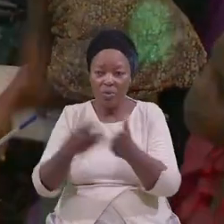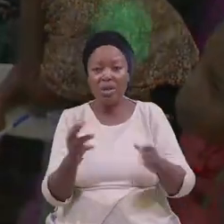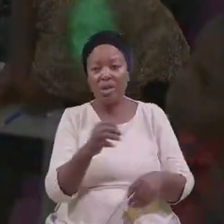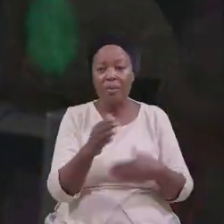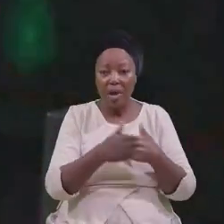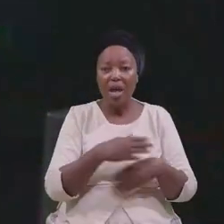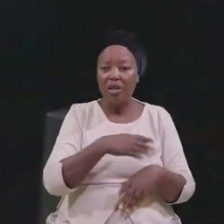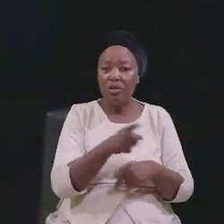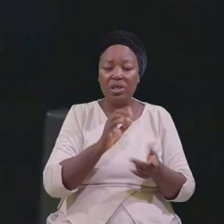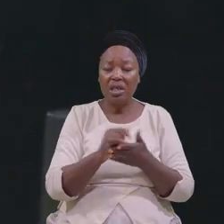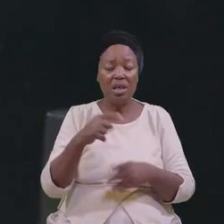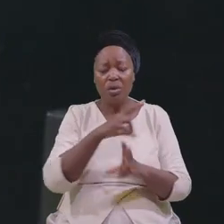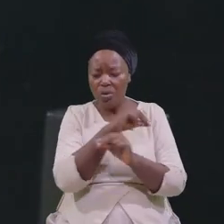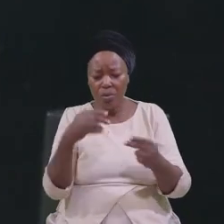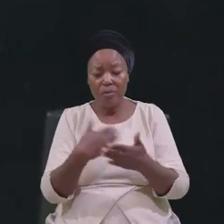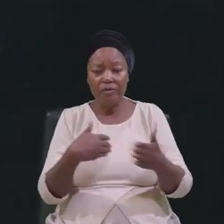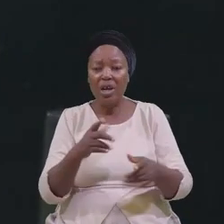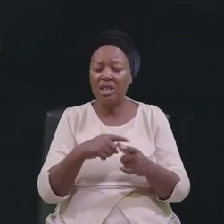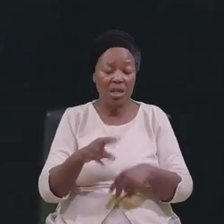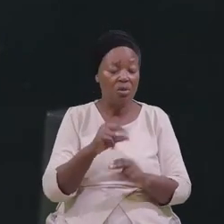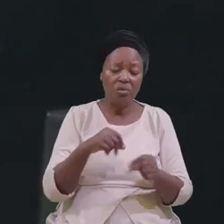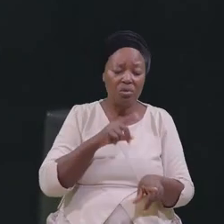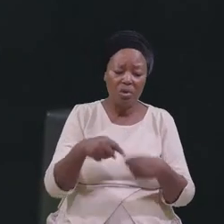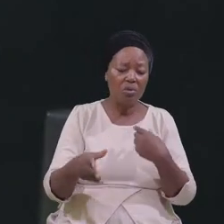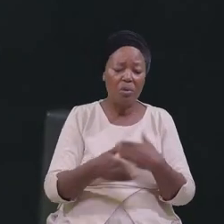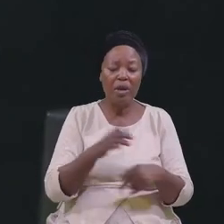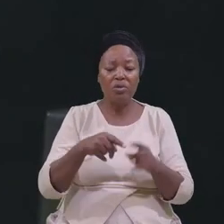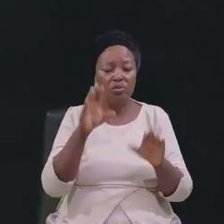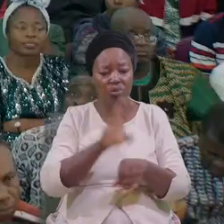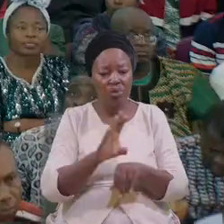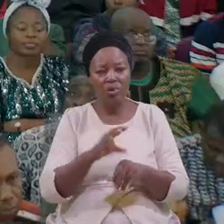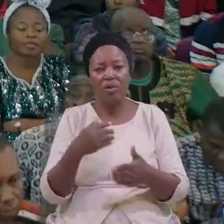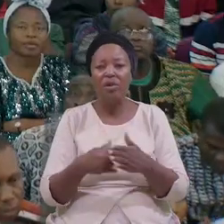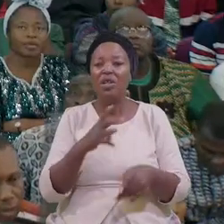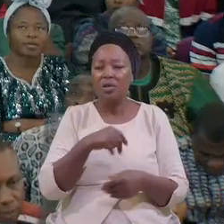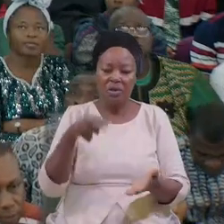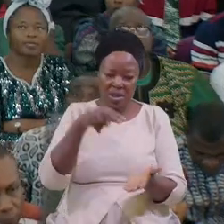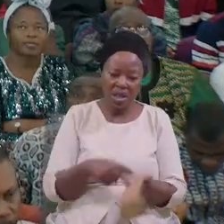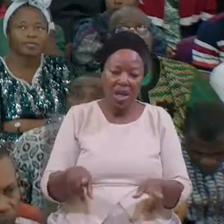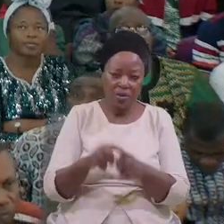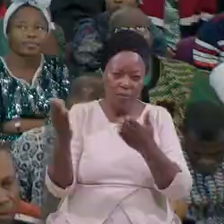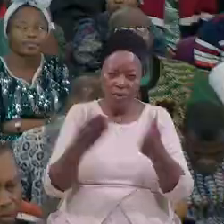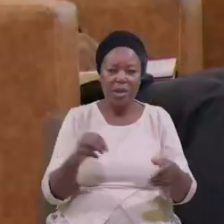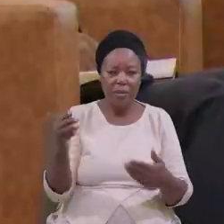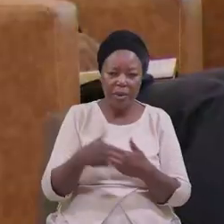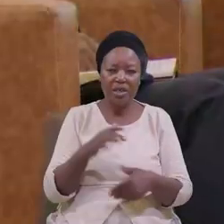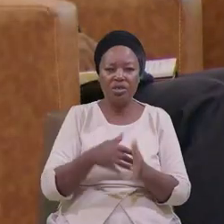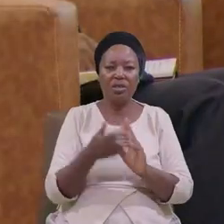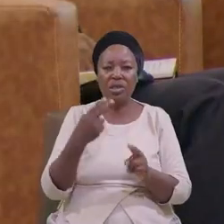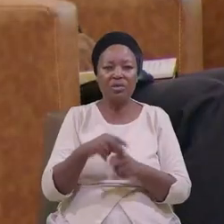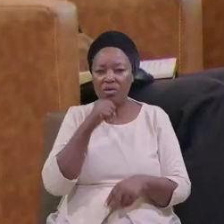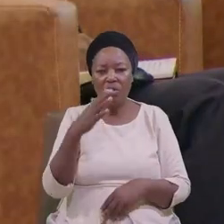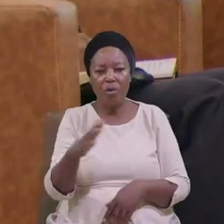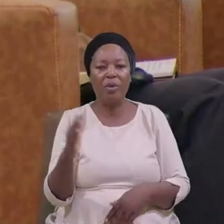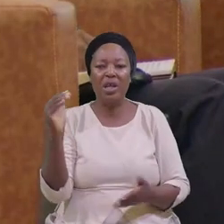they said they are not going with us, so bring them back, they will stand. They will not compromise anymore.